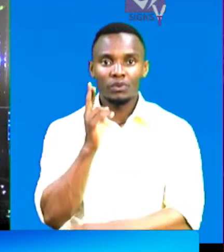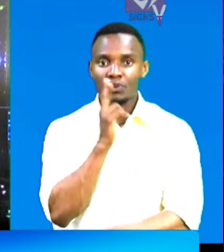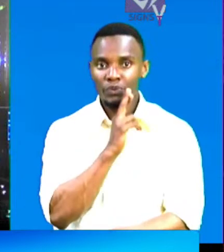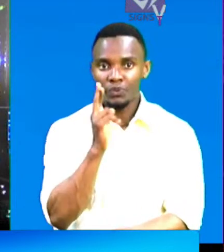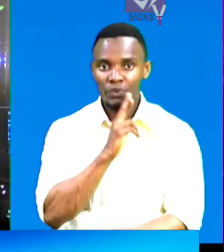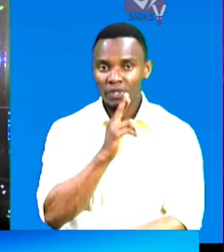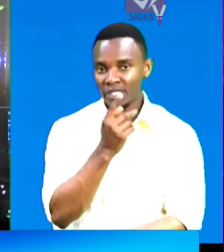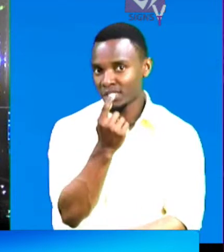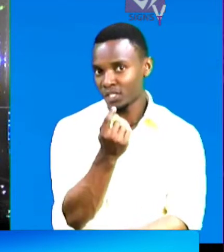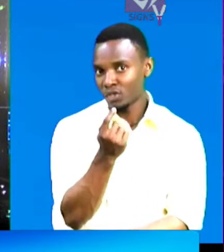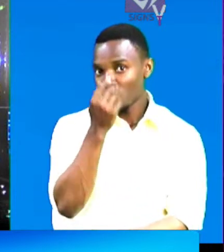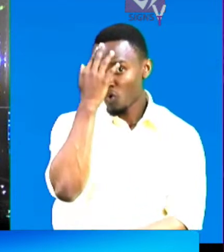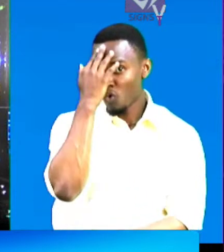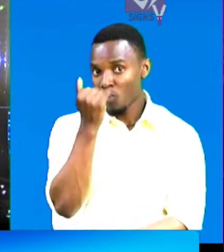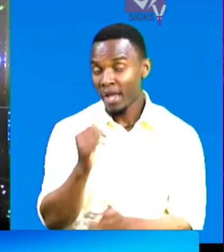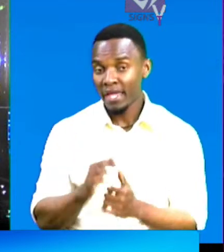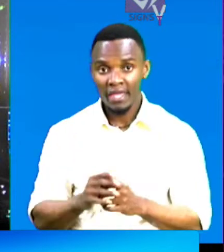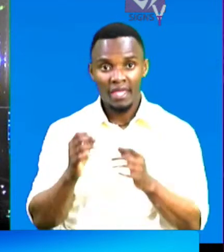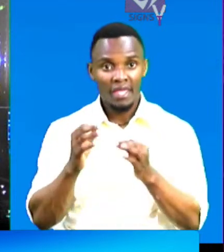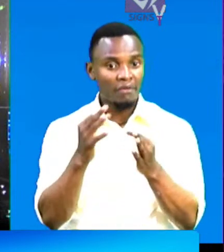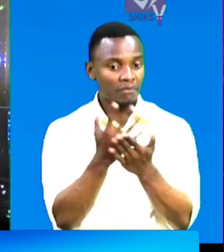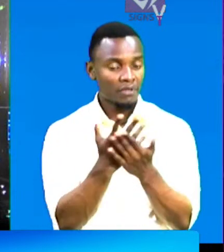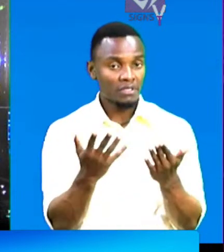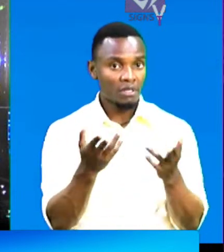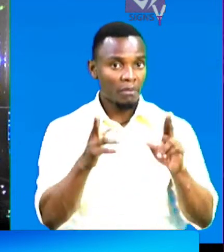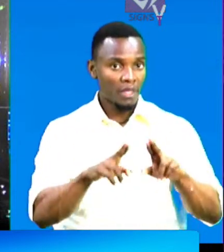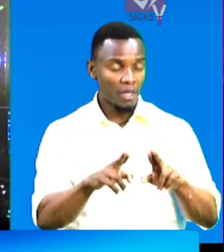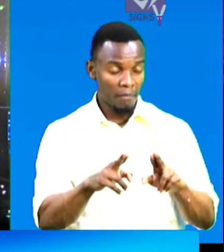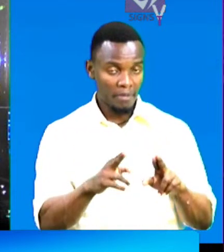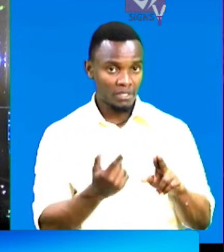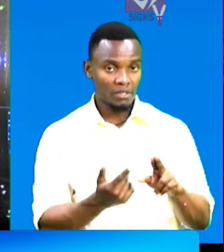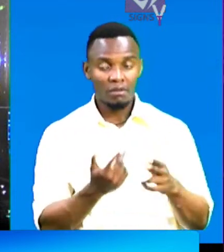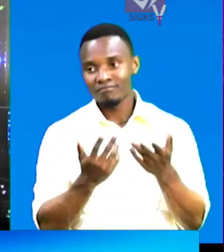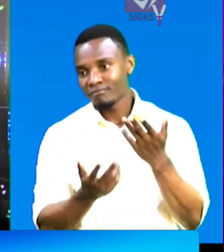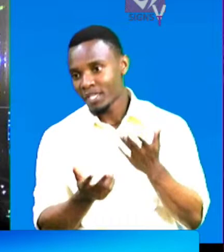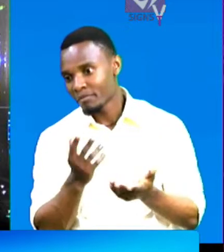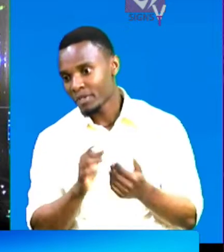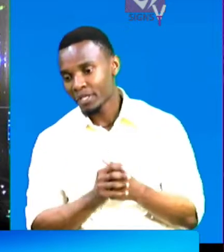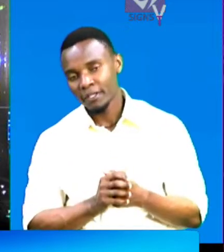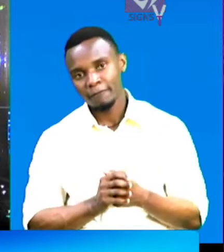because if something happens, God forbid, if